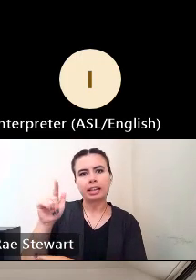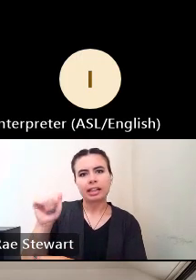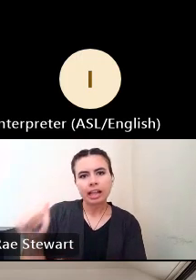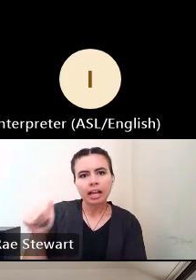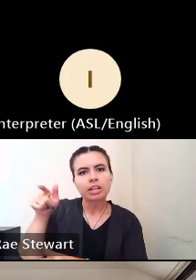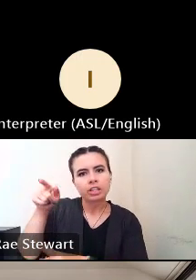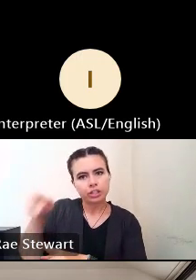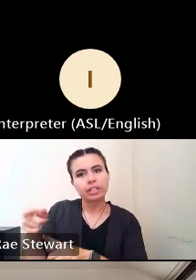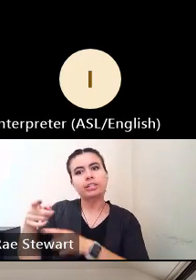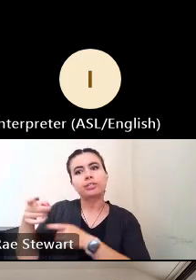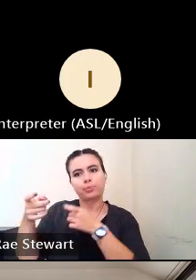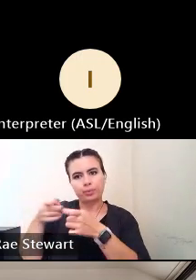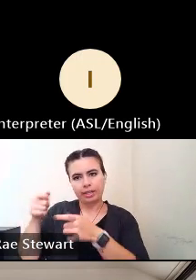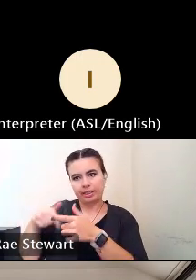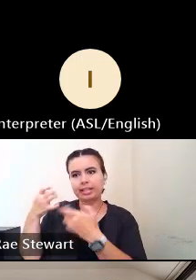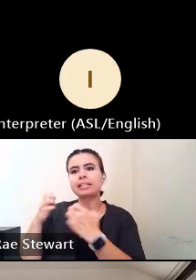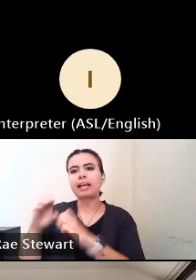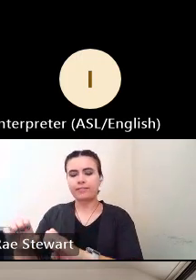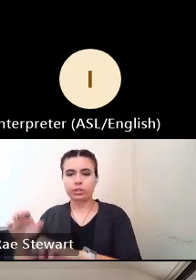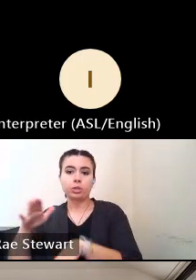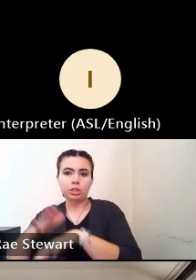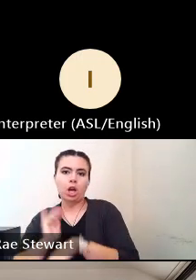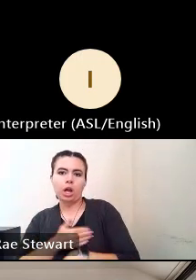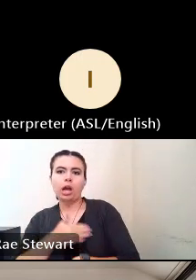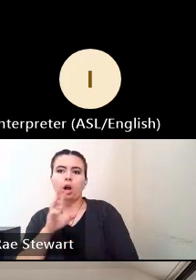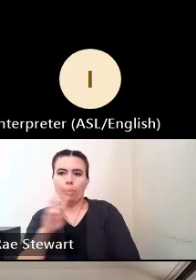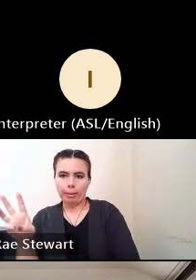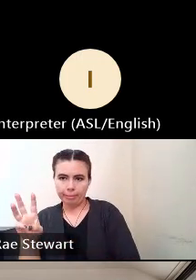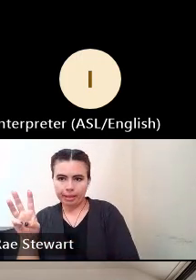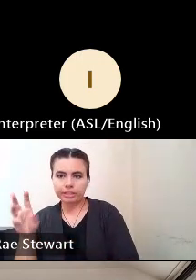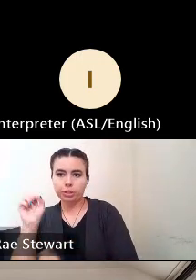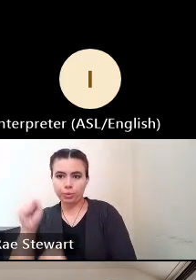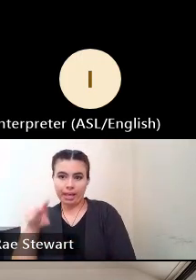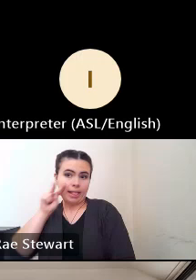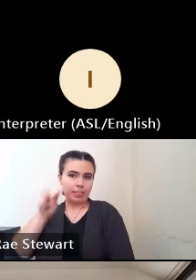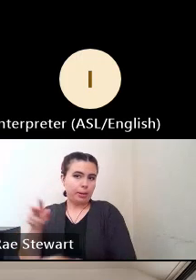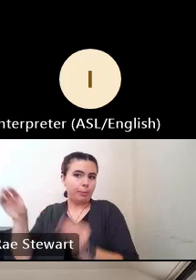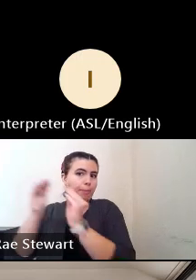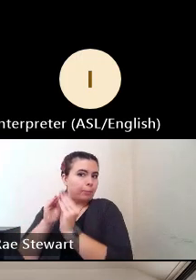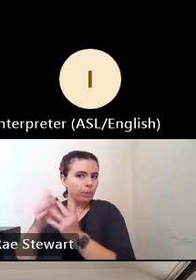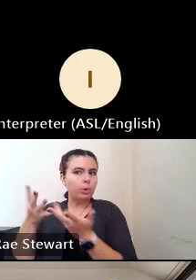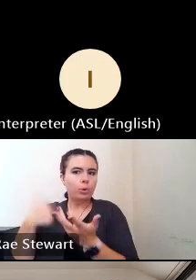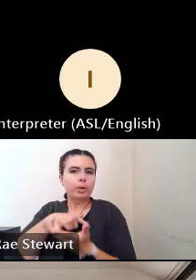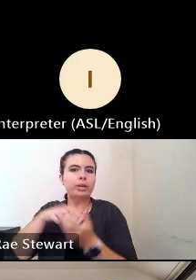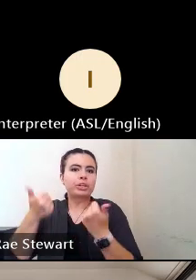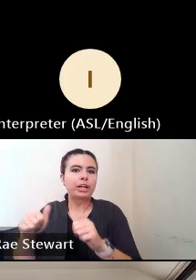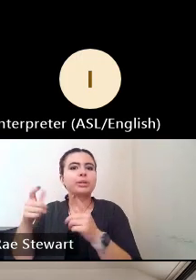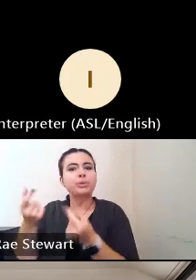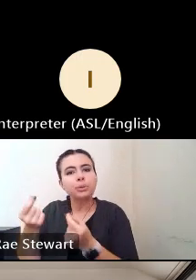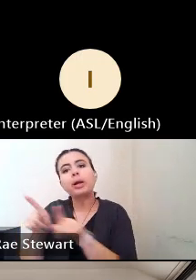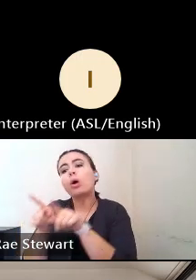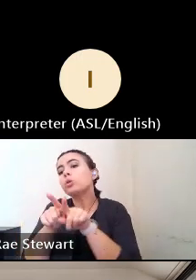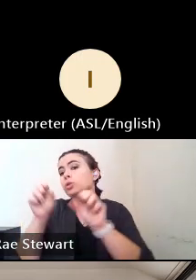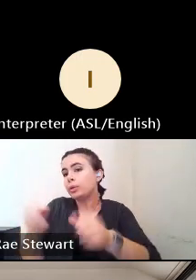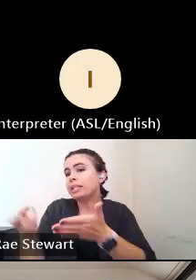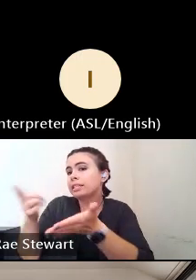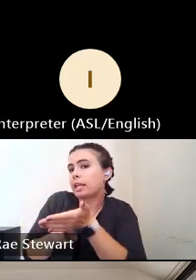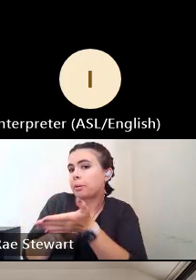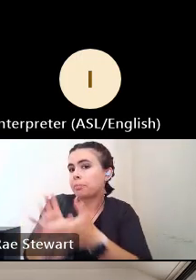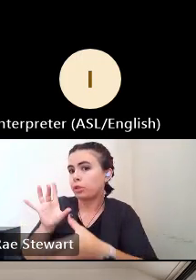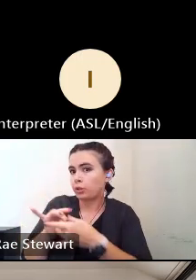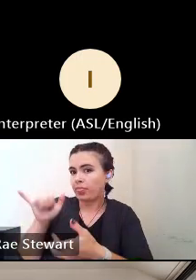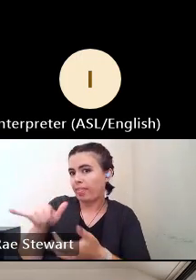ahead and look more about what we're trying to do and actually potentially sign up to be part of that council. And so the